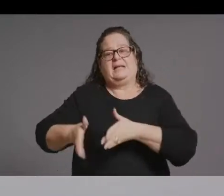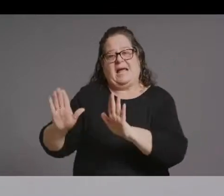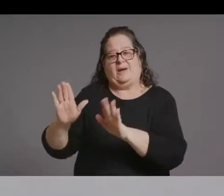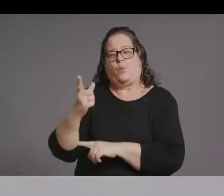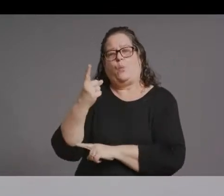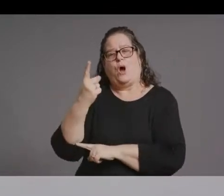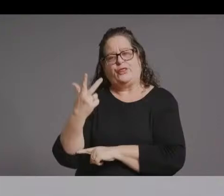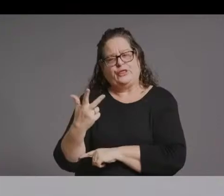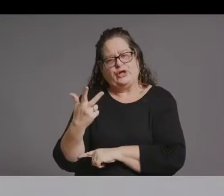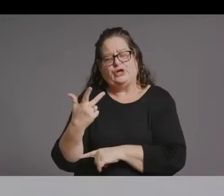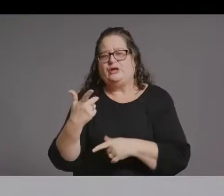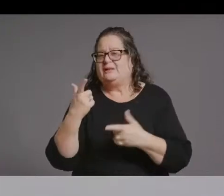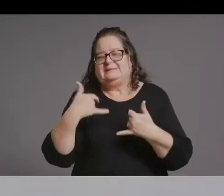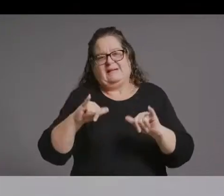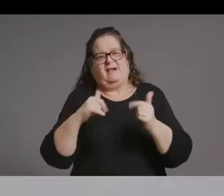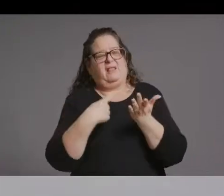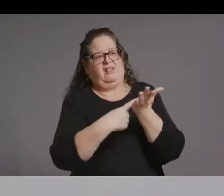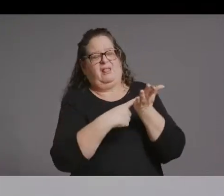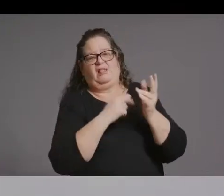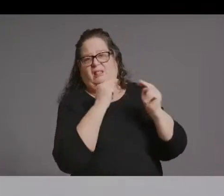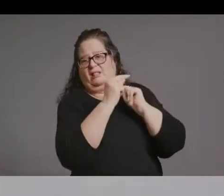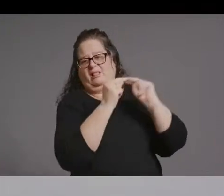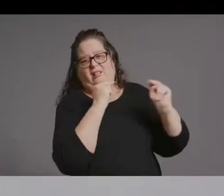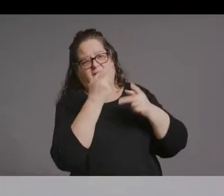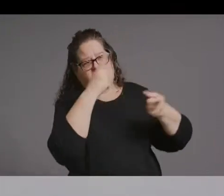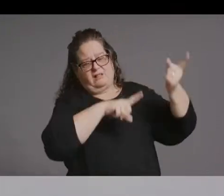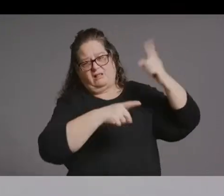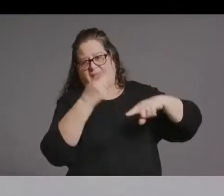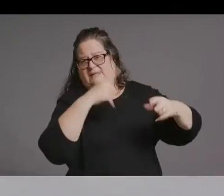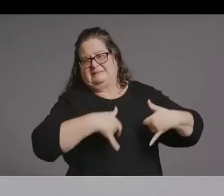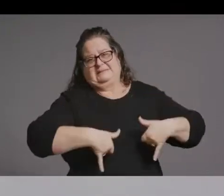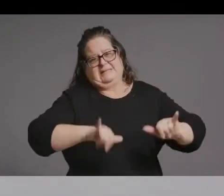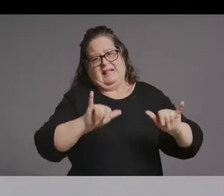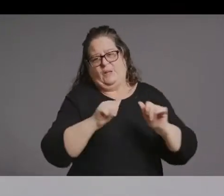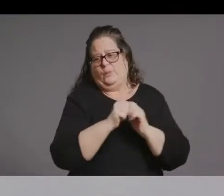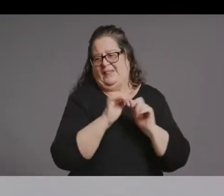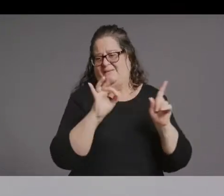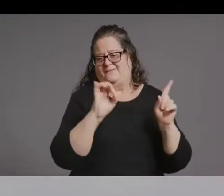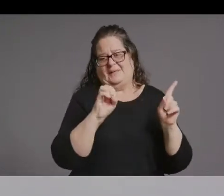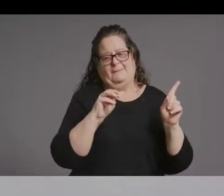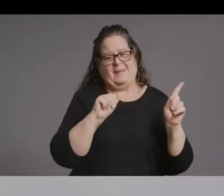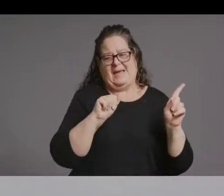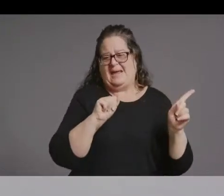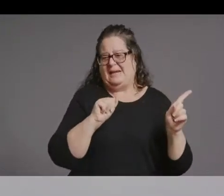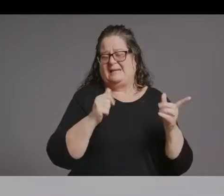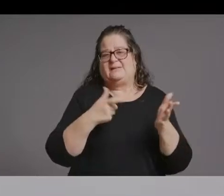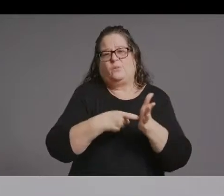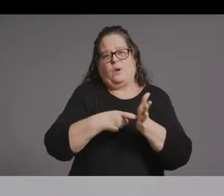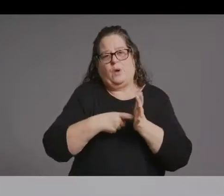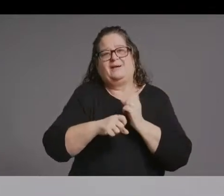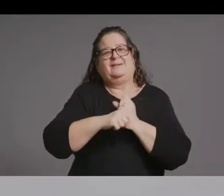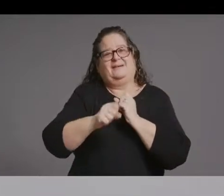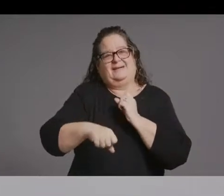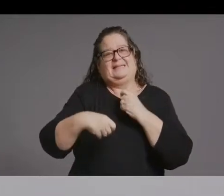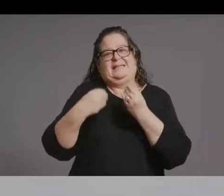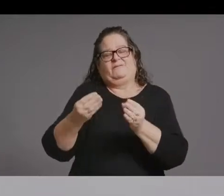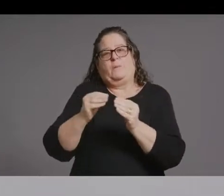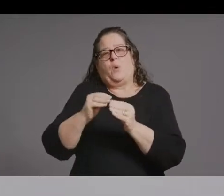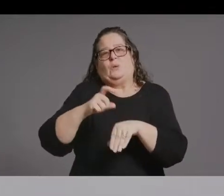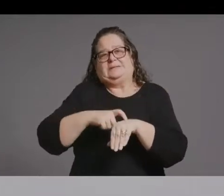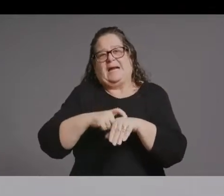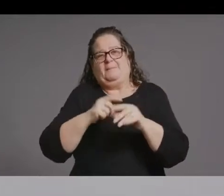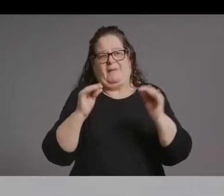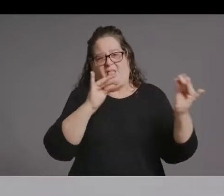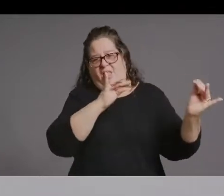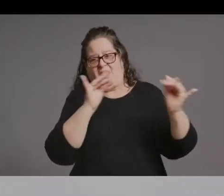on behalf of Pima County. So that may take a little bit, but we're hoping by the beginning of May.